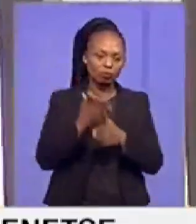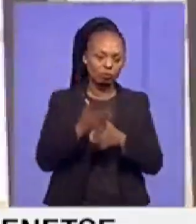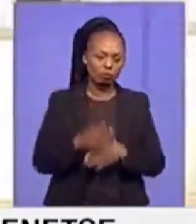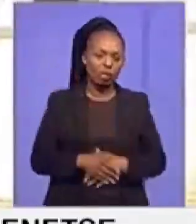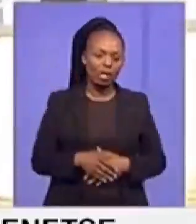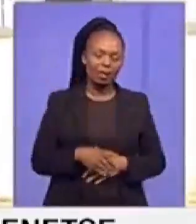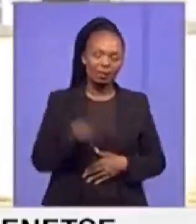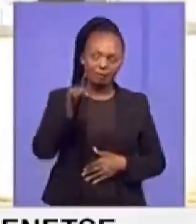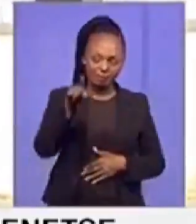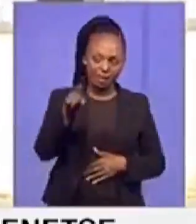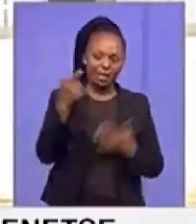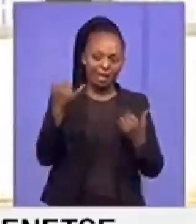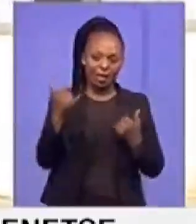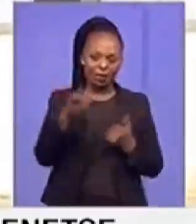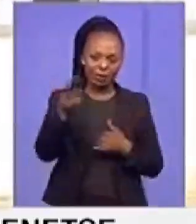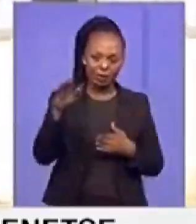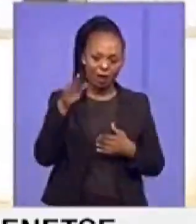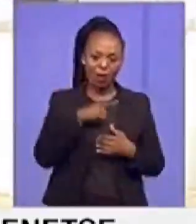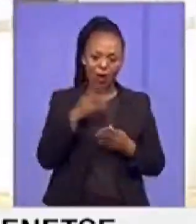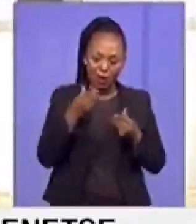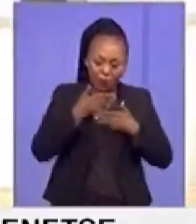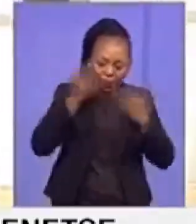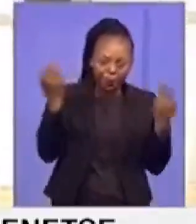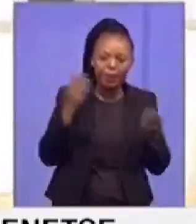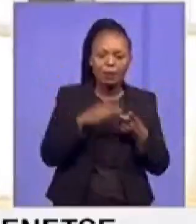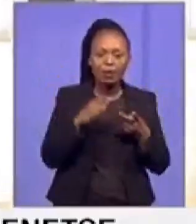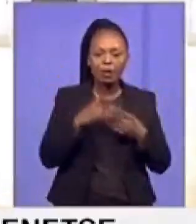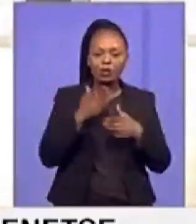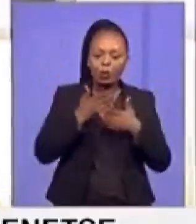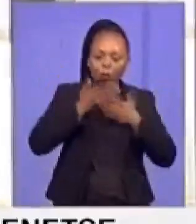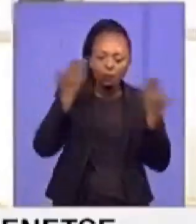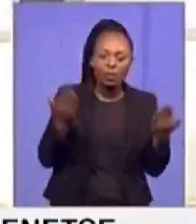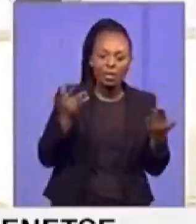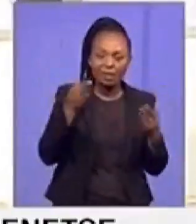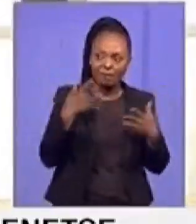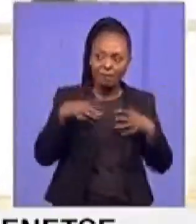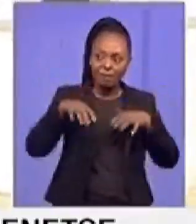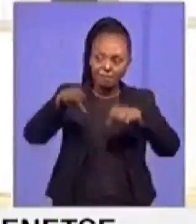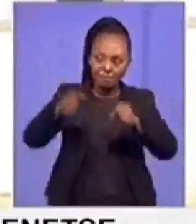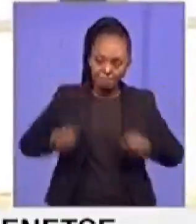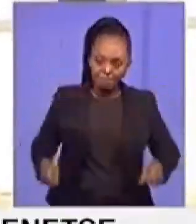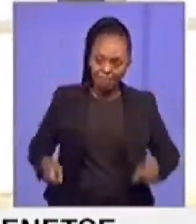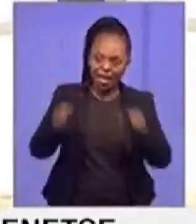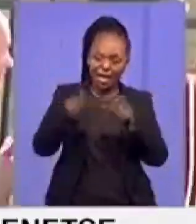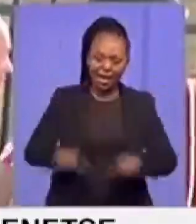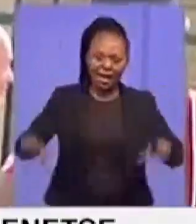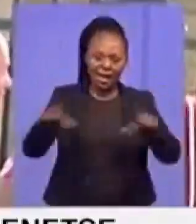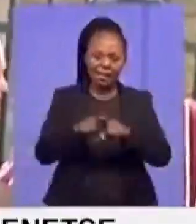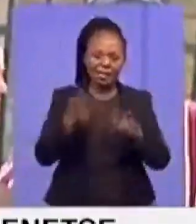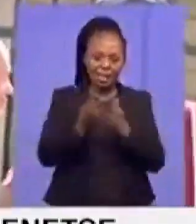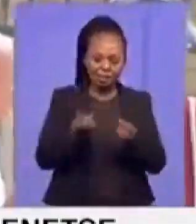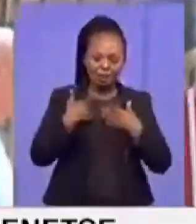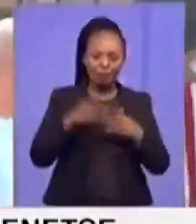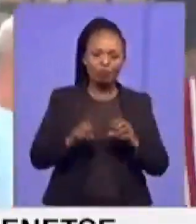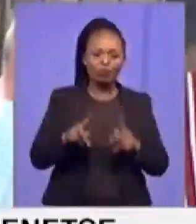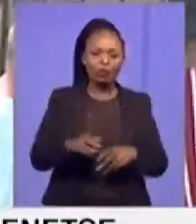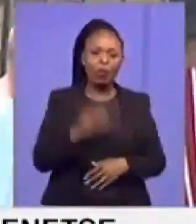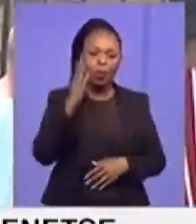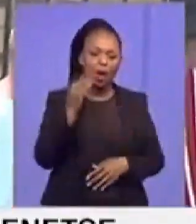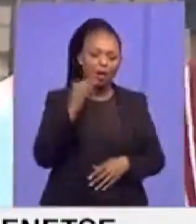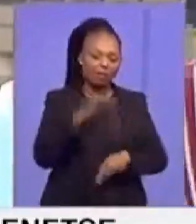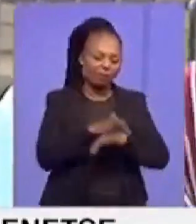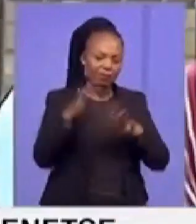no jobs, there's no money. Maybe the farm gonna beg, they could get money, jobs. The white farmers are supposed